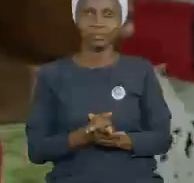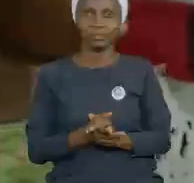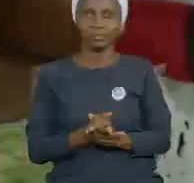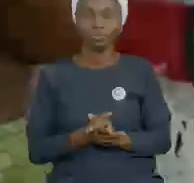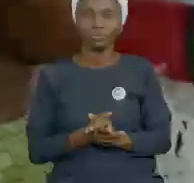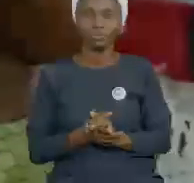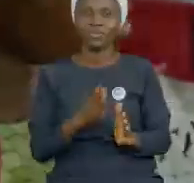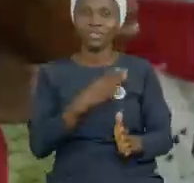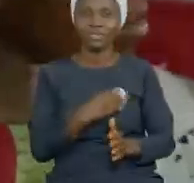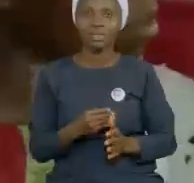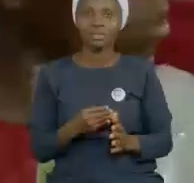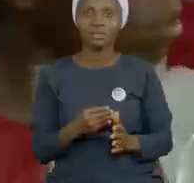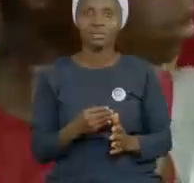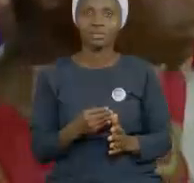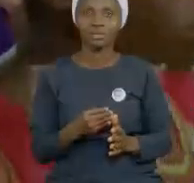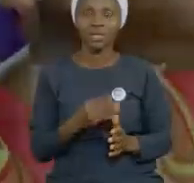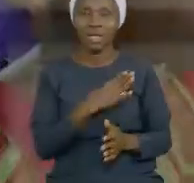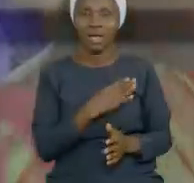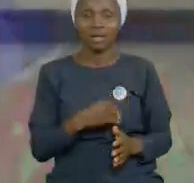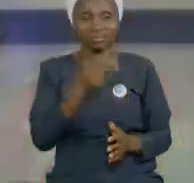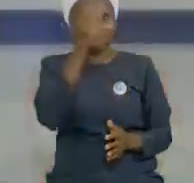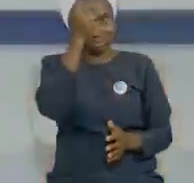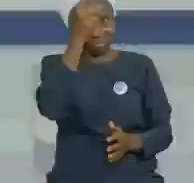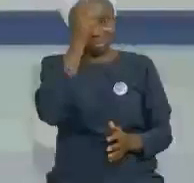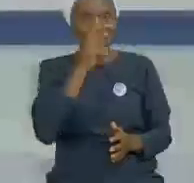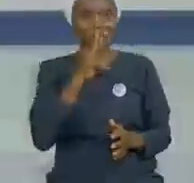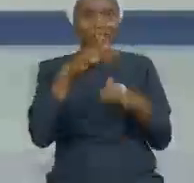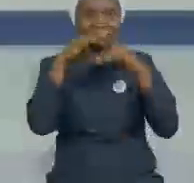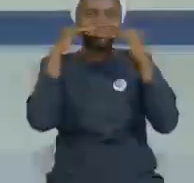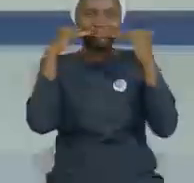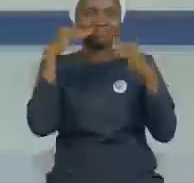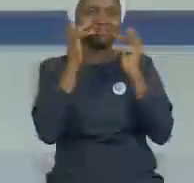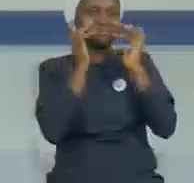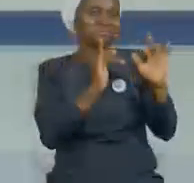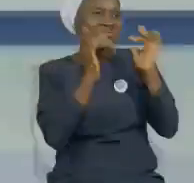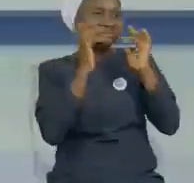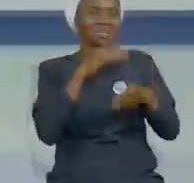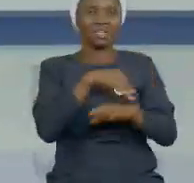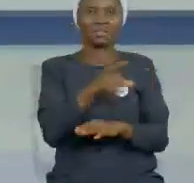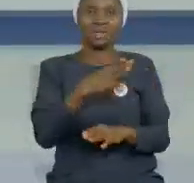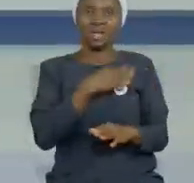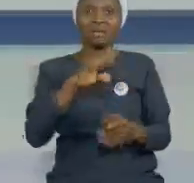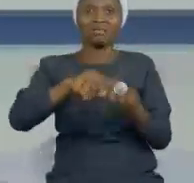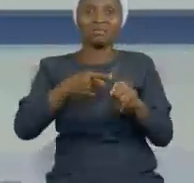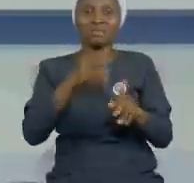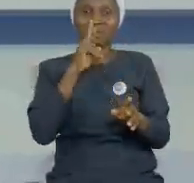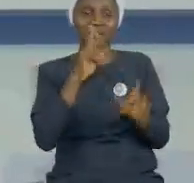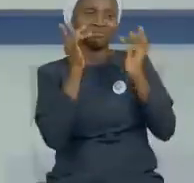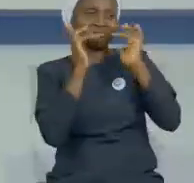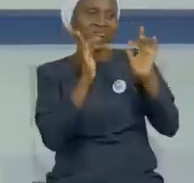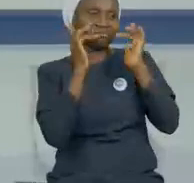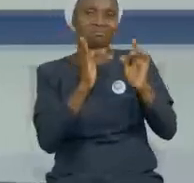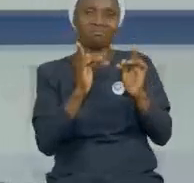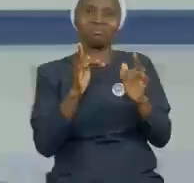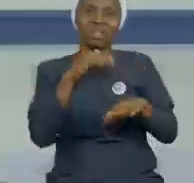And the demons are laughing at you. And the neighbors are making fun of you. And